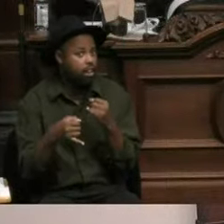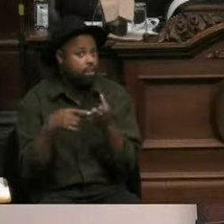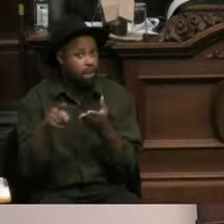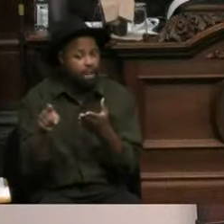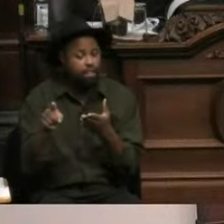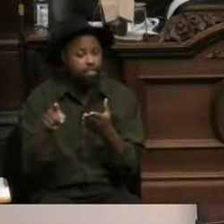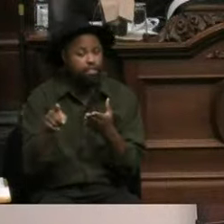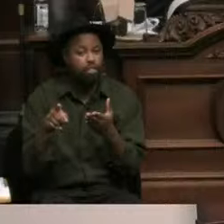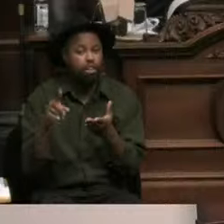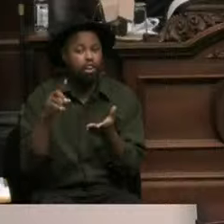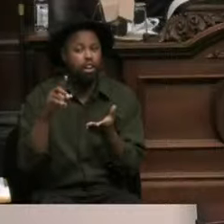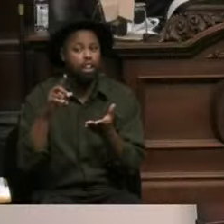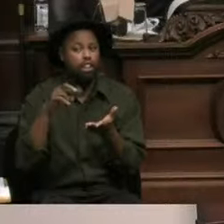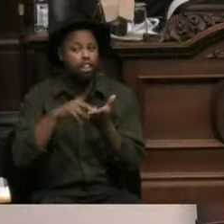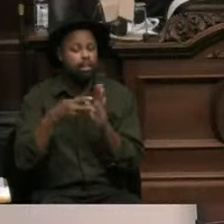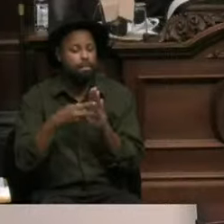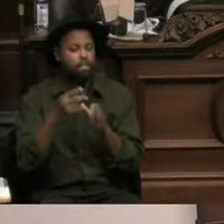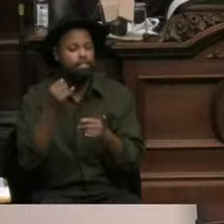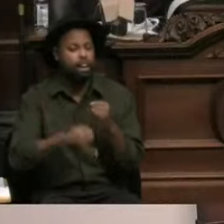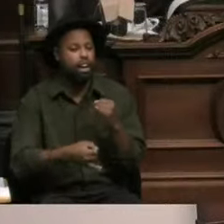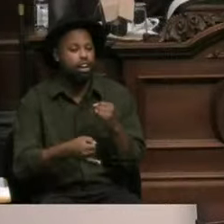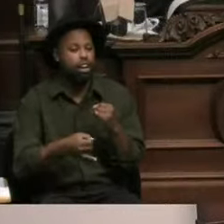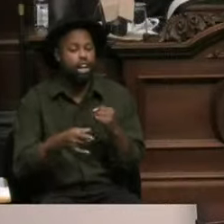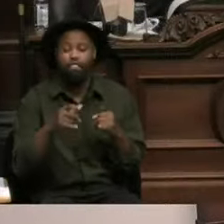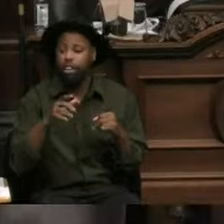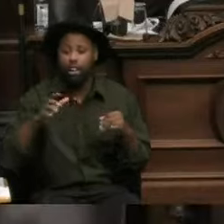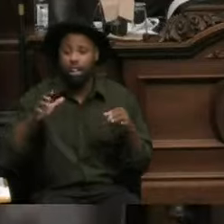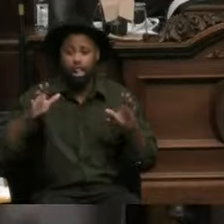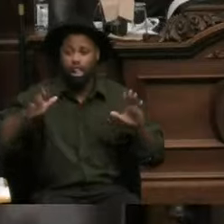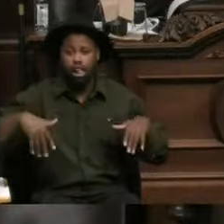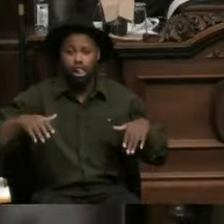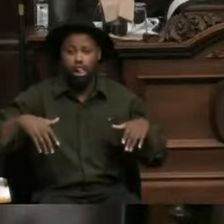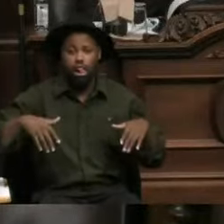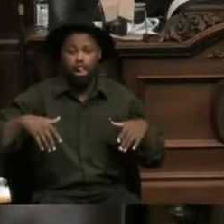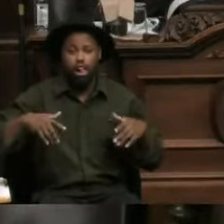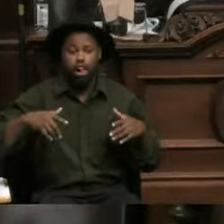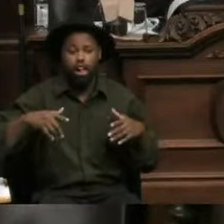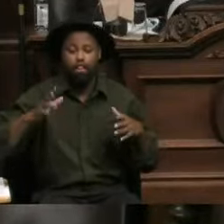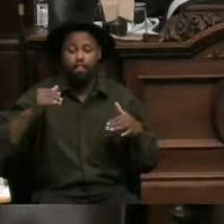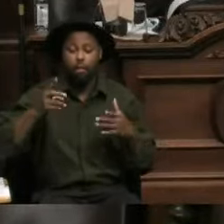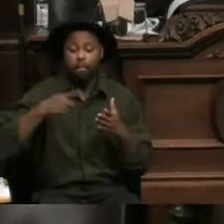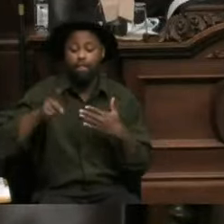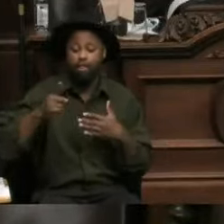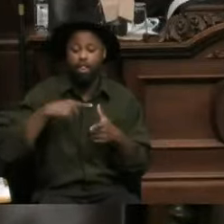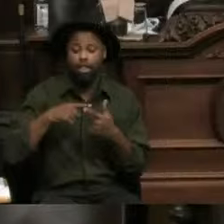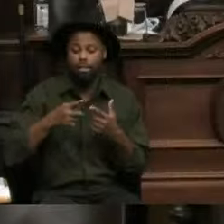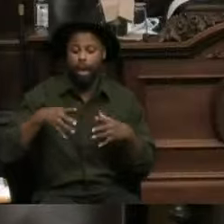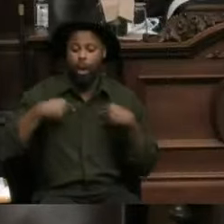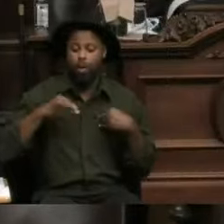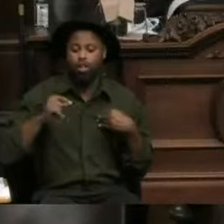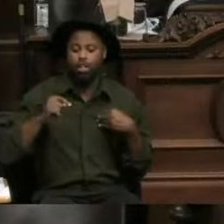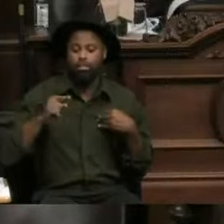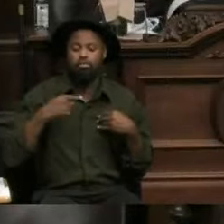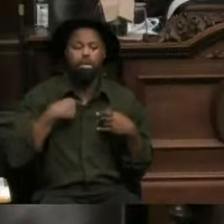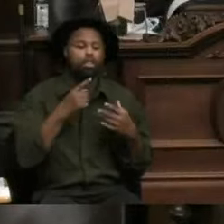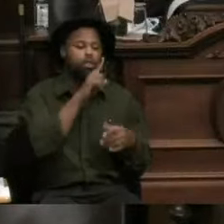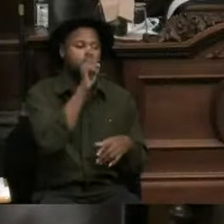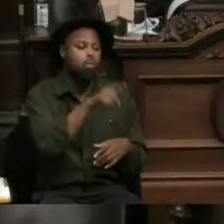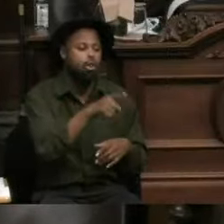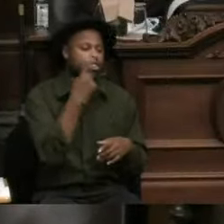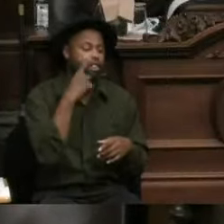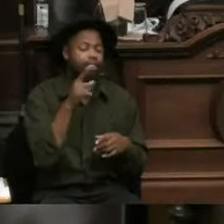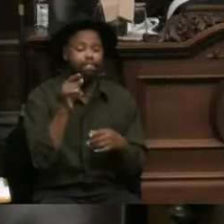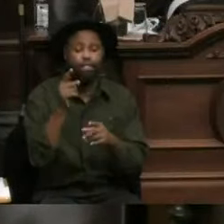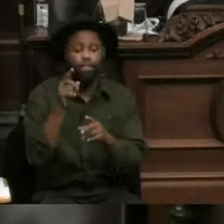final. If, you know, so if I order something and I pay for it, I own it. So I'd like to know, and it's a question, if